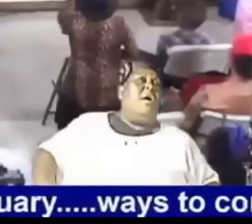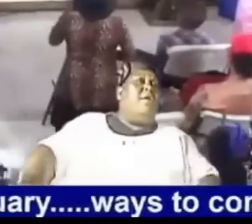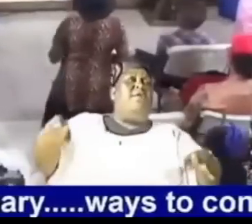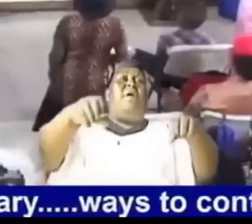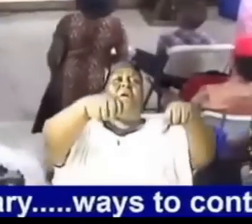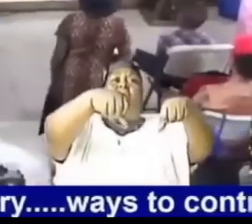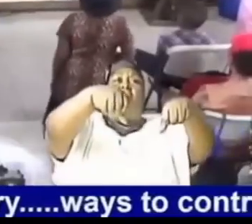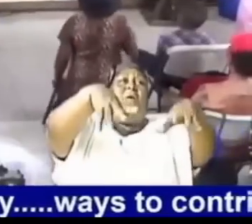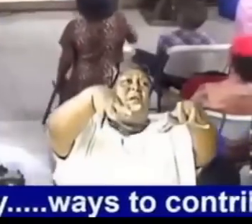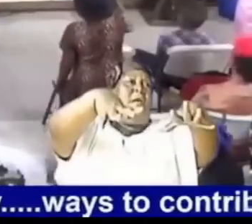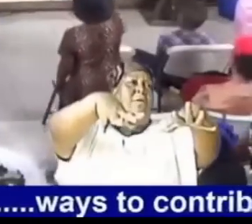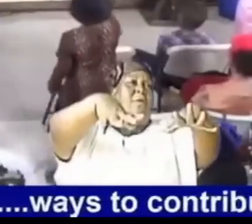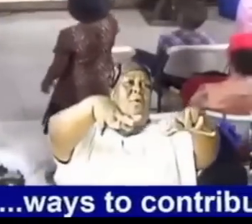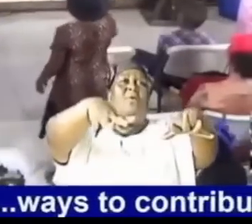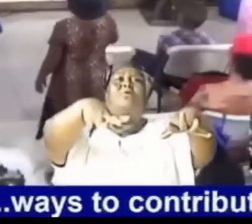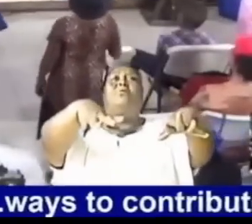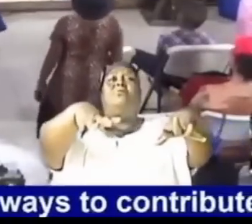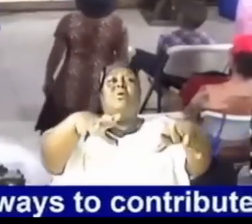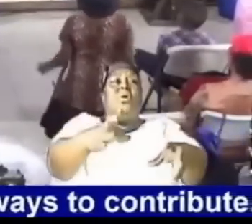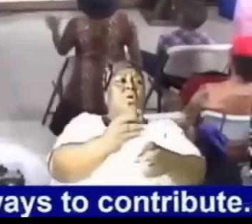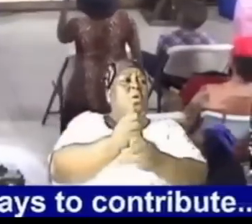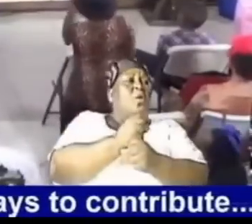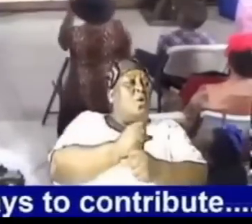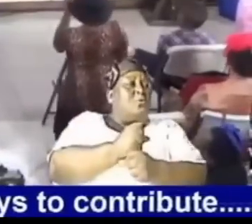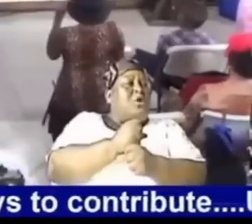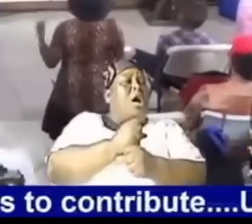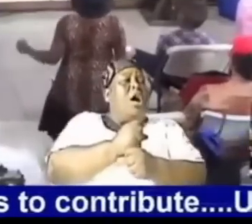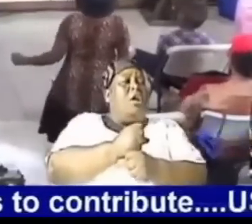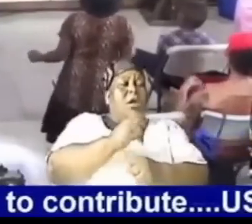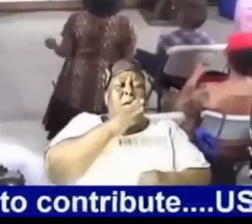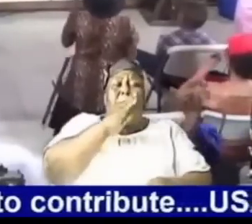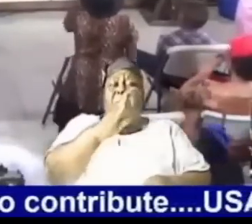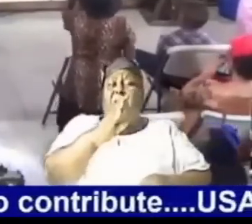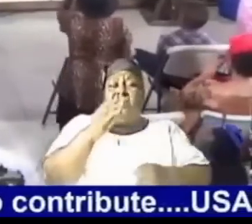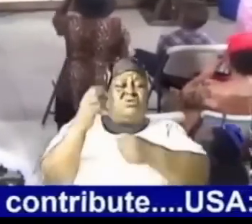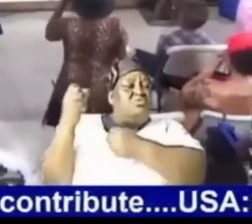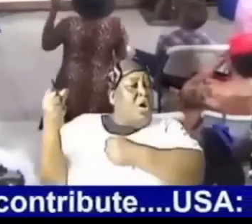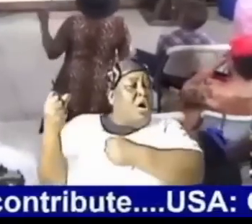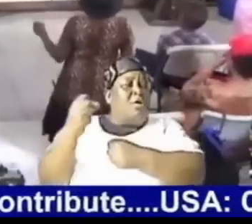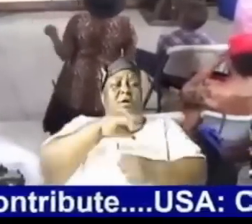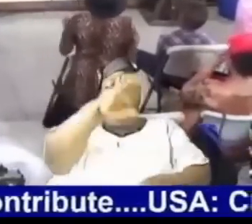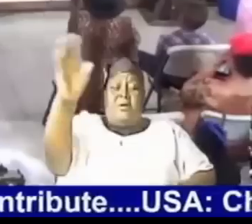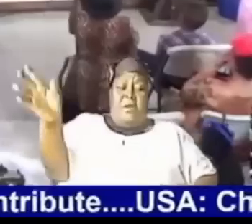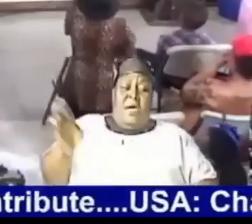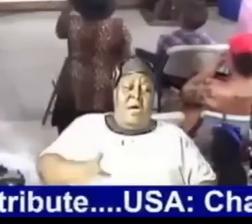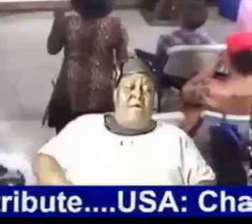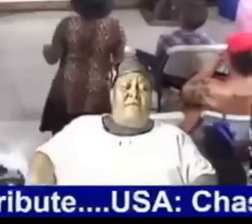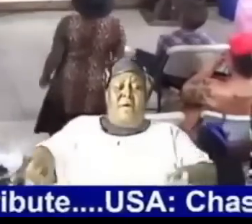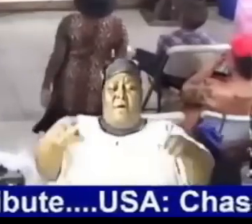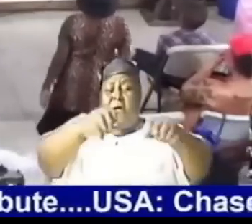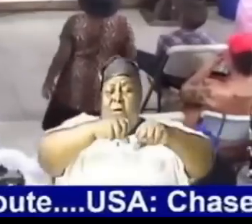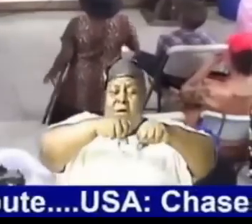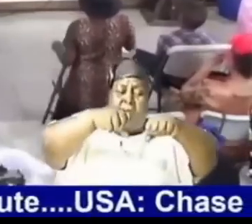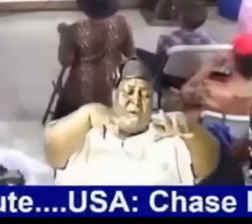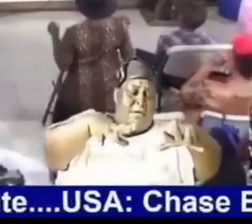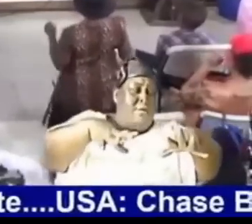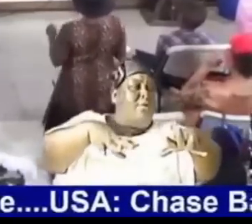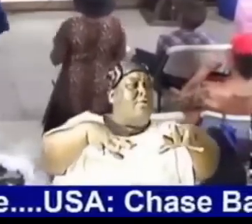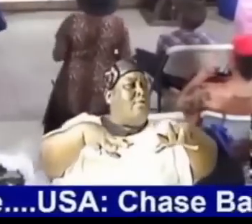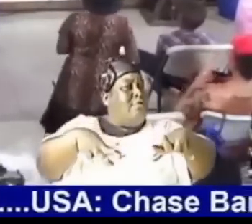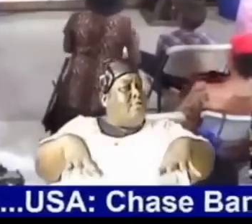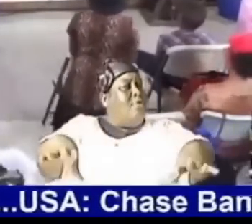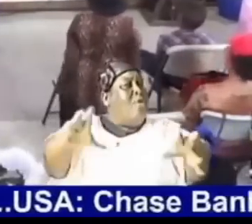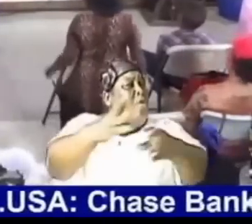celebration. Join us at the United Apostolic Church, 205 24 Hollis Avenue in Queens, New